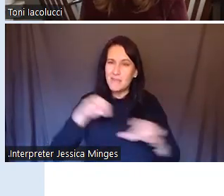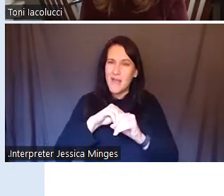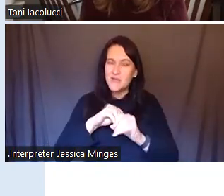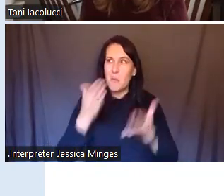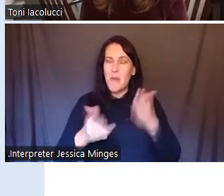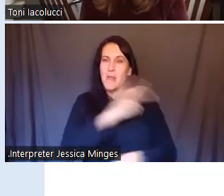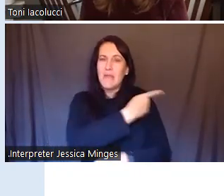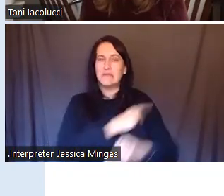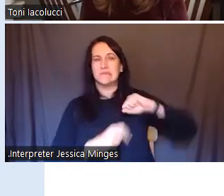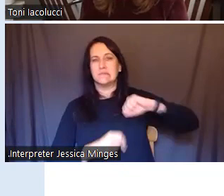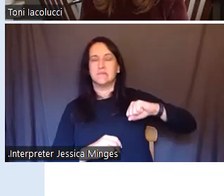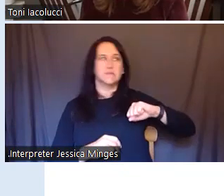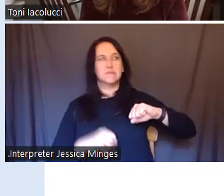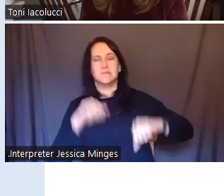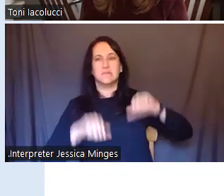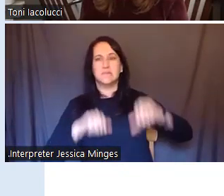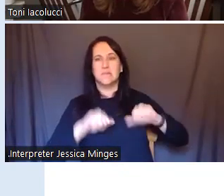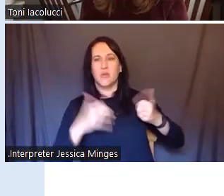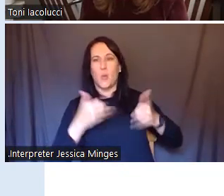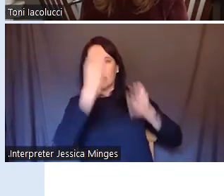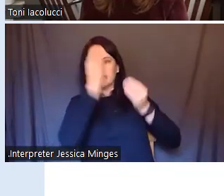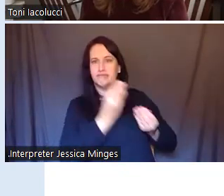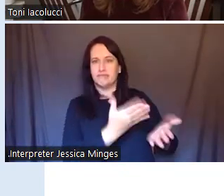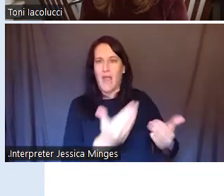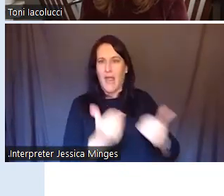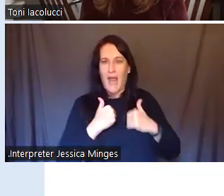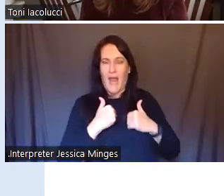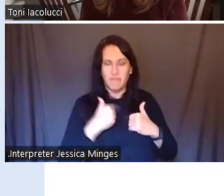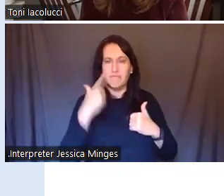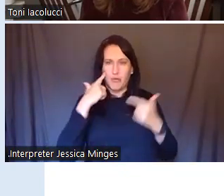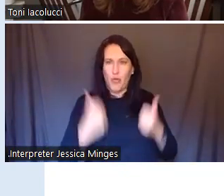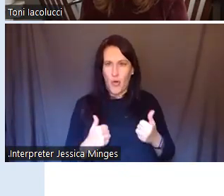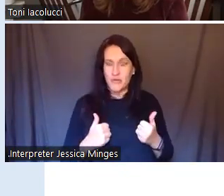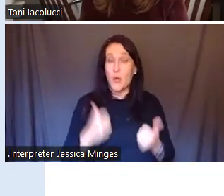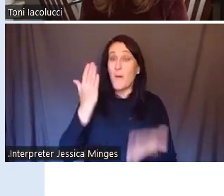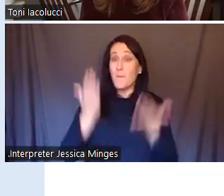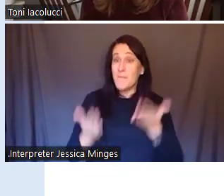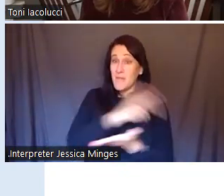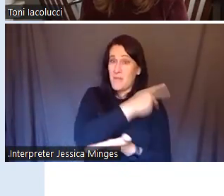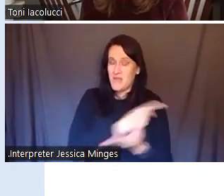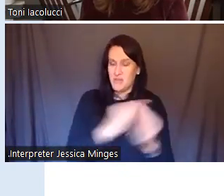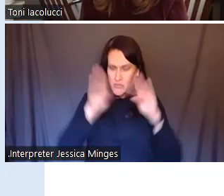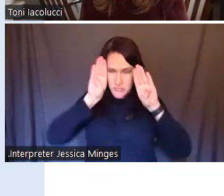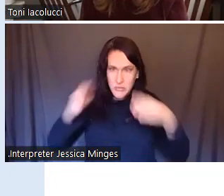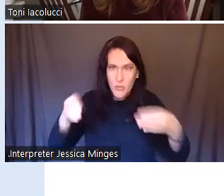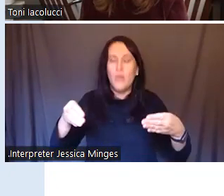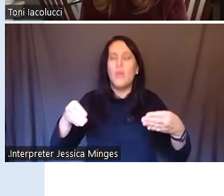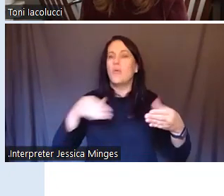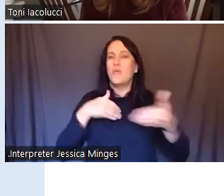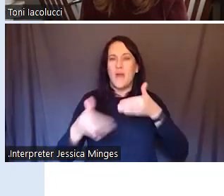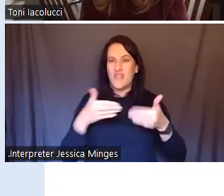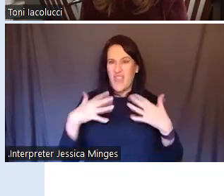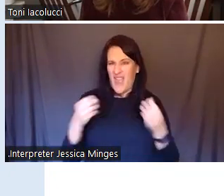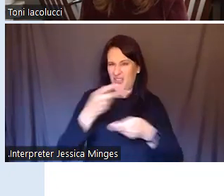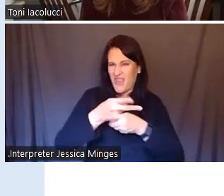reluctant to disclose the hearing loss, or the patient may be more focused on whatever the healthcare